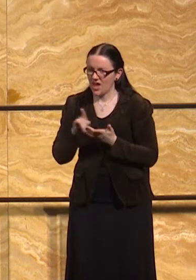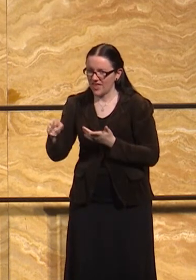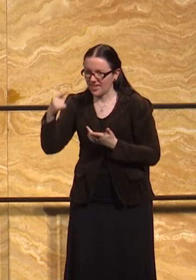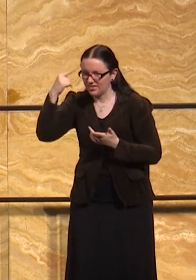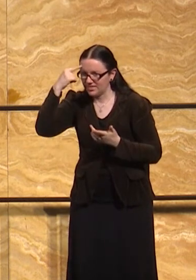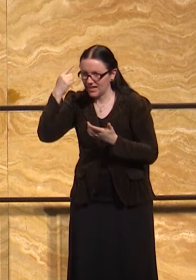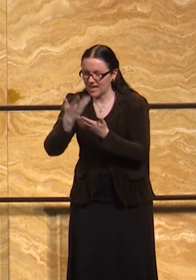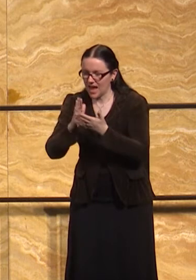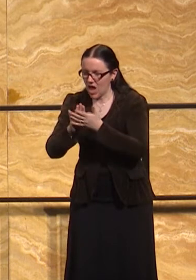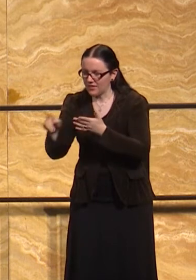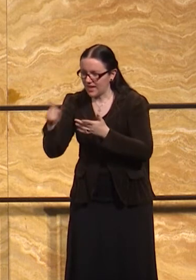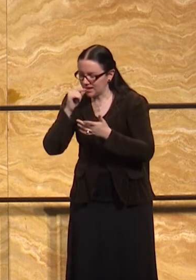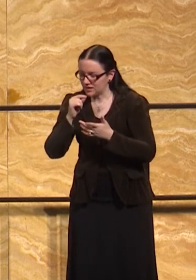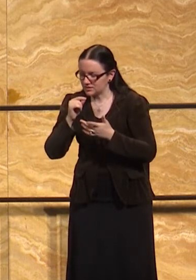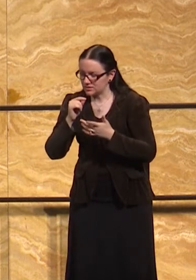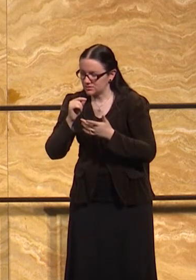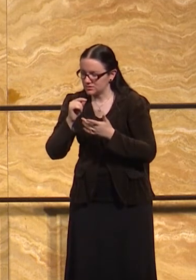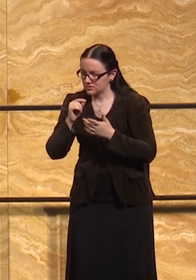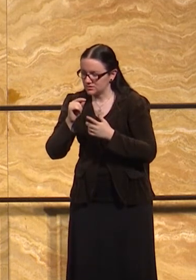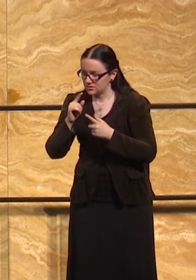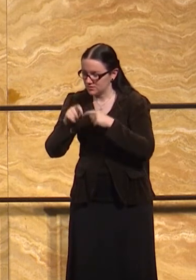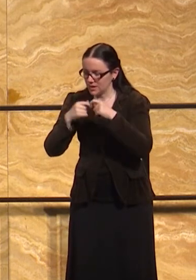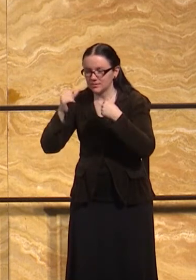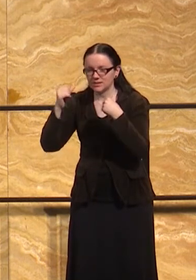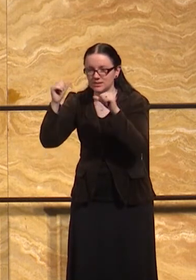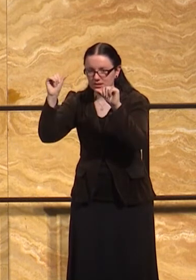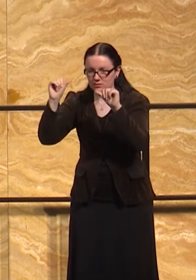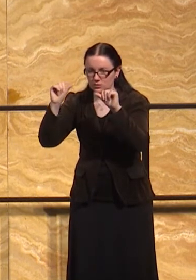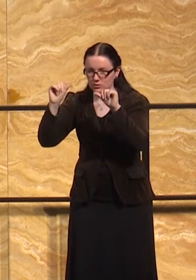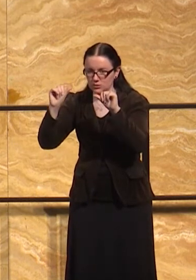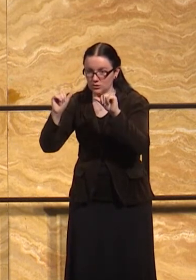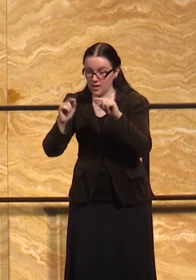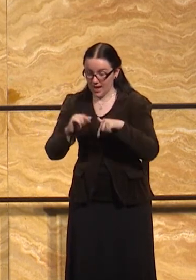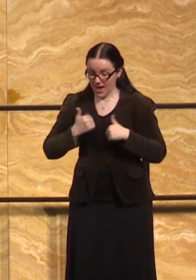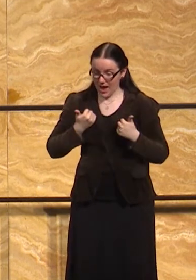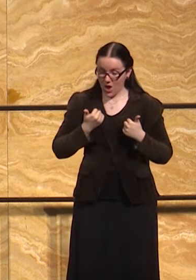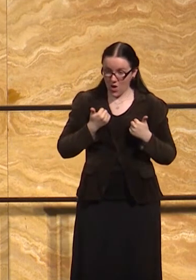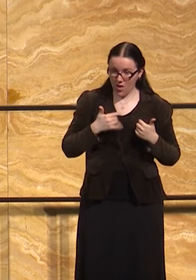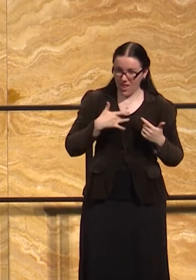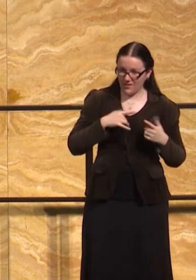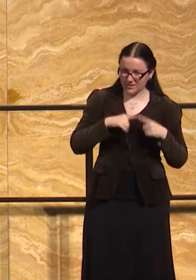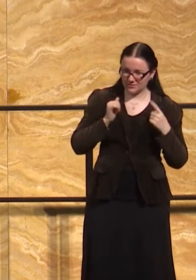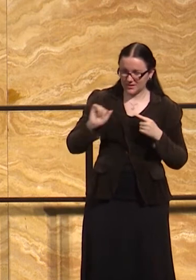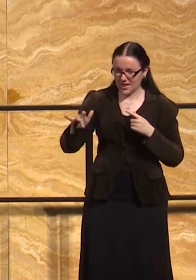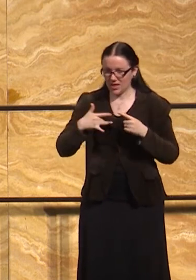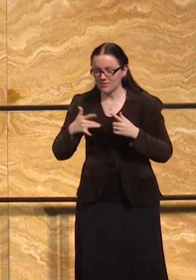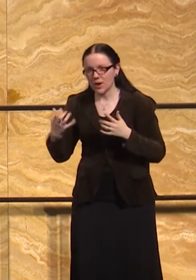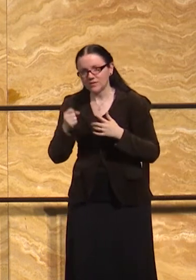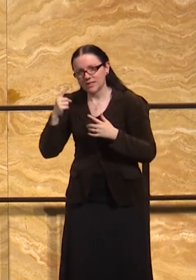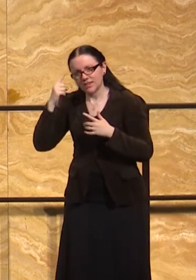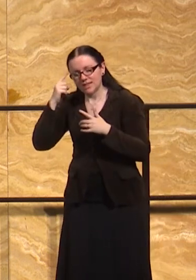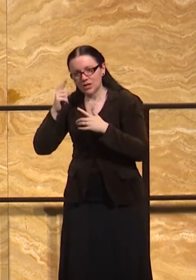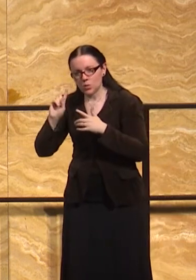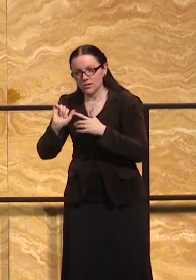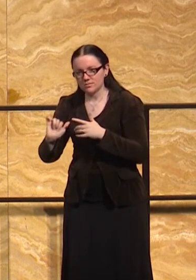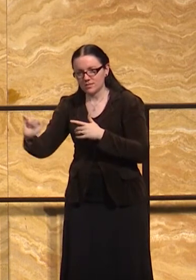they can live, they want to live a successful life, even if it doesn't look like what we want them to look like. But that's a huge adjustment to ask, isn't it?